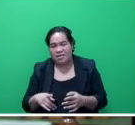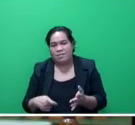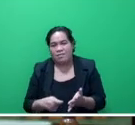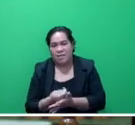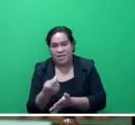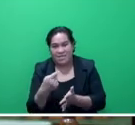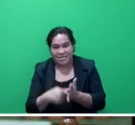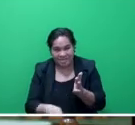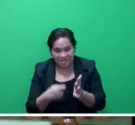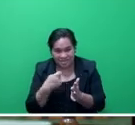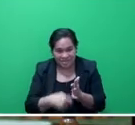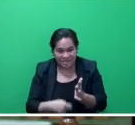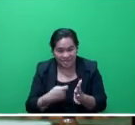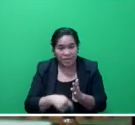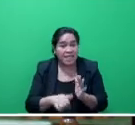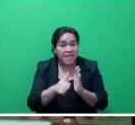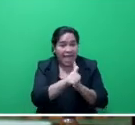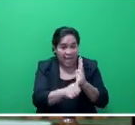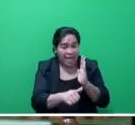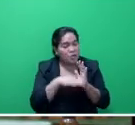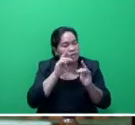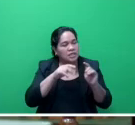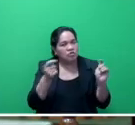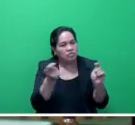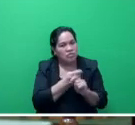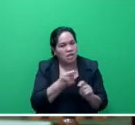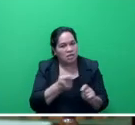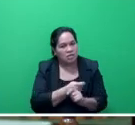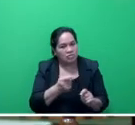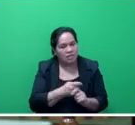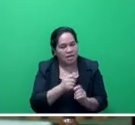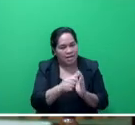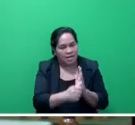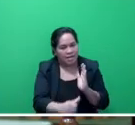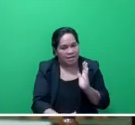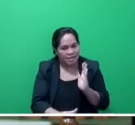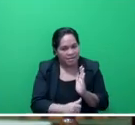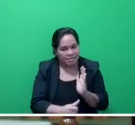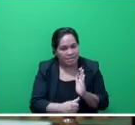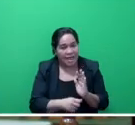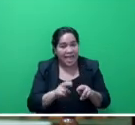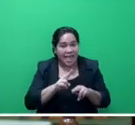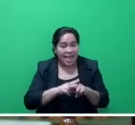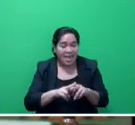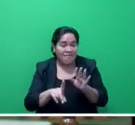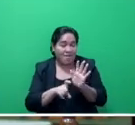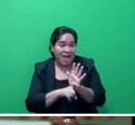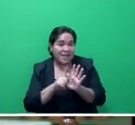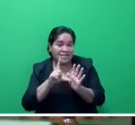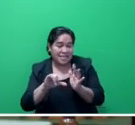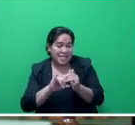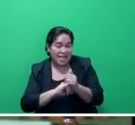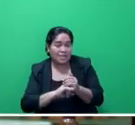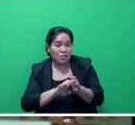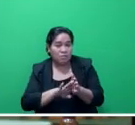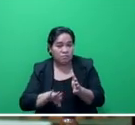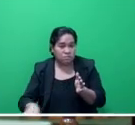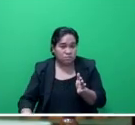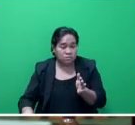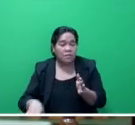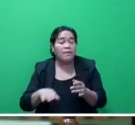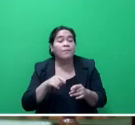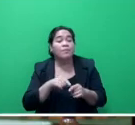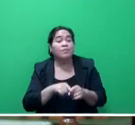The Tax Administration Act will be amended to clarify this refund process, which FRCS will expedite. FRCS will also issue